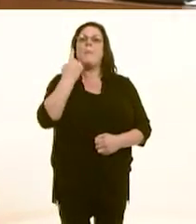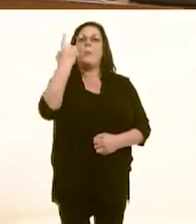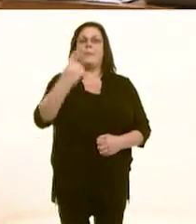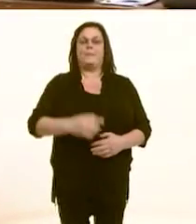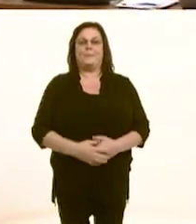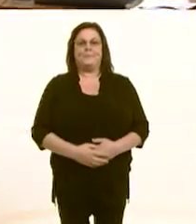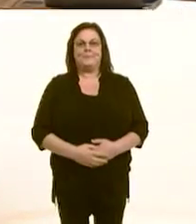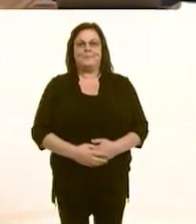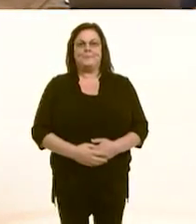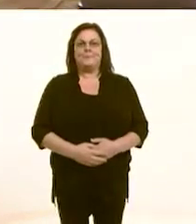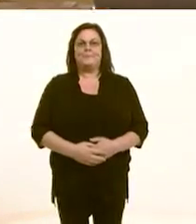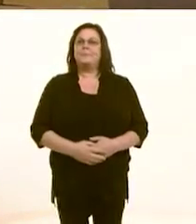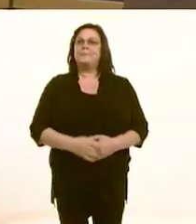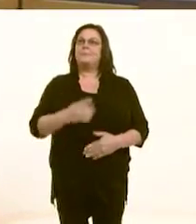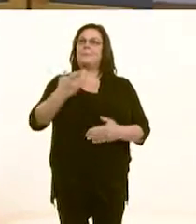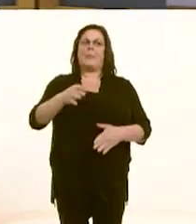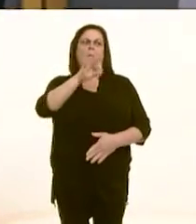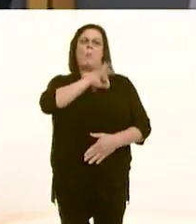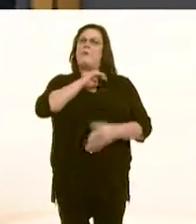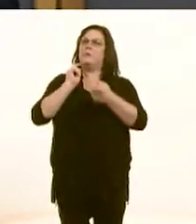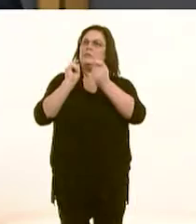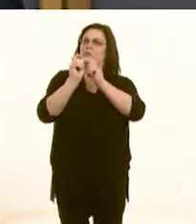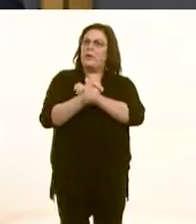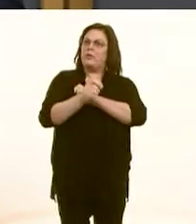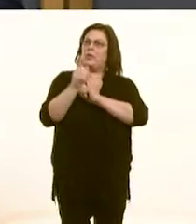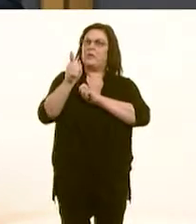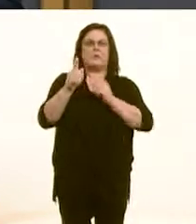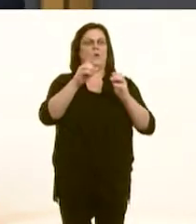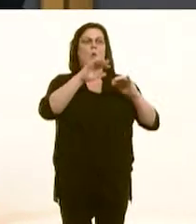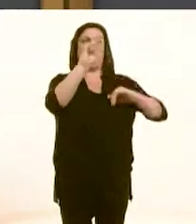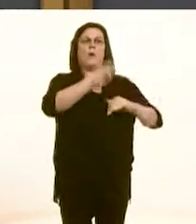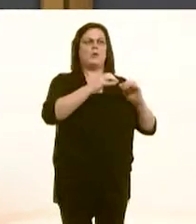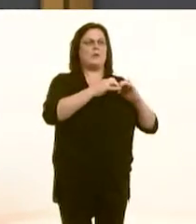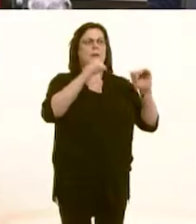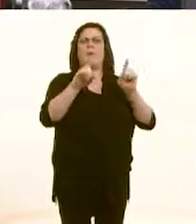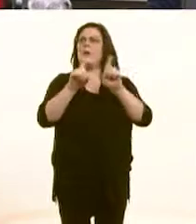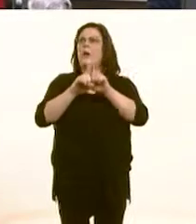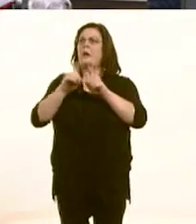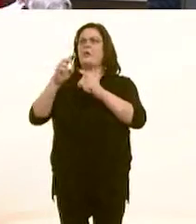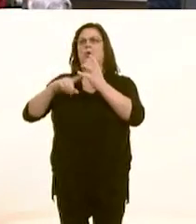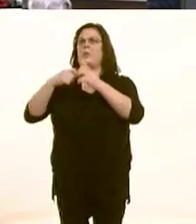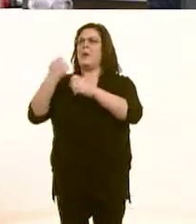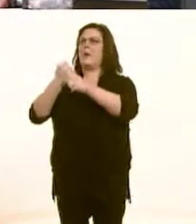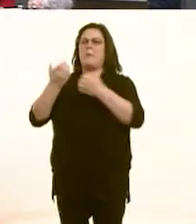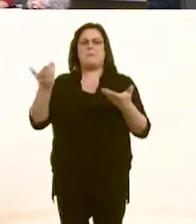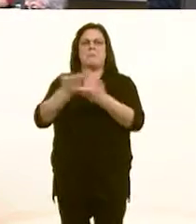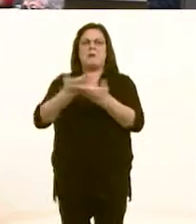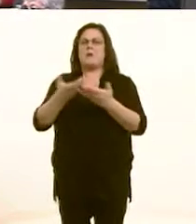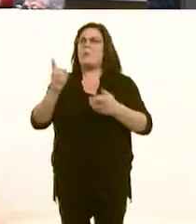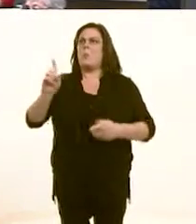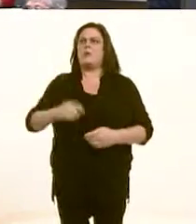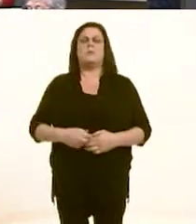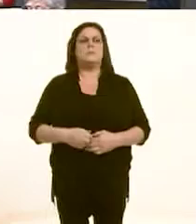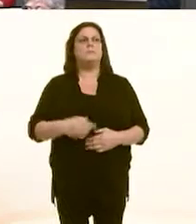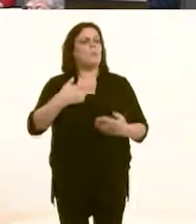Eagle. What discussions has the First Minister had with the UK Government regarding the impact of welfare reform on Wales? Well, Welsh